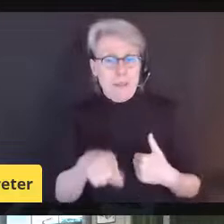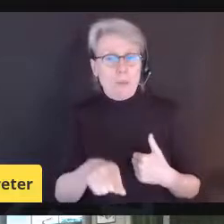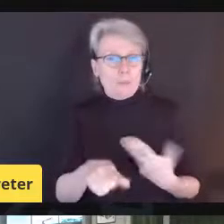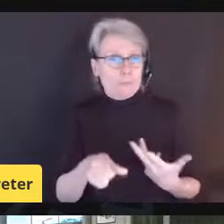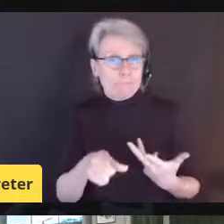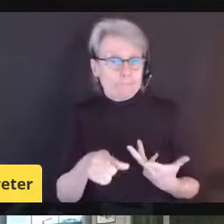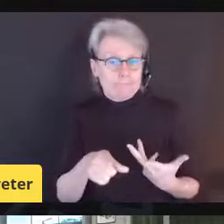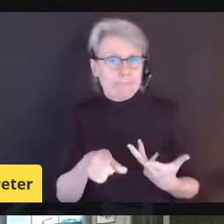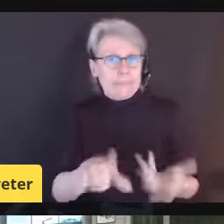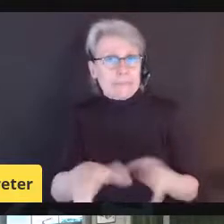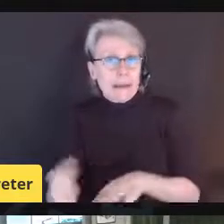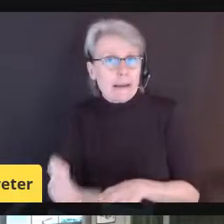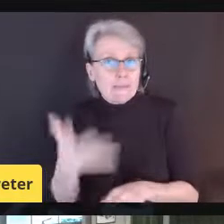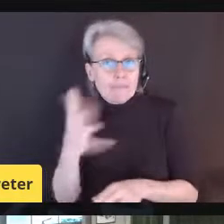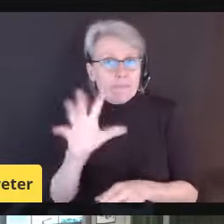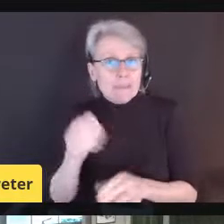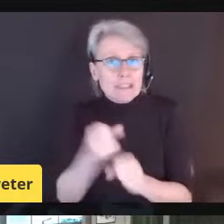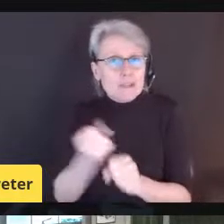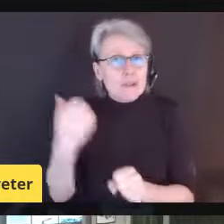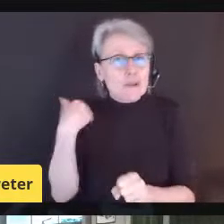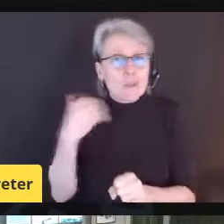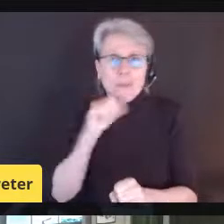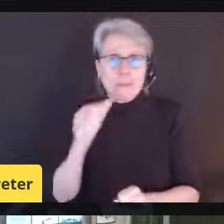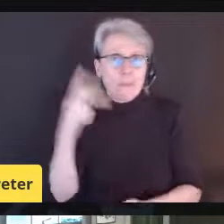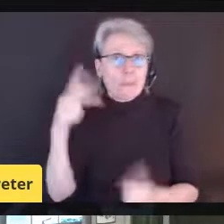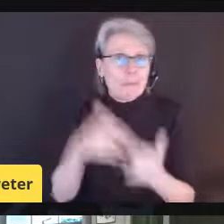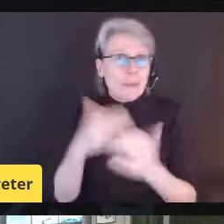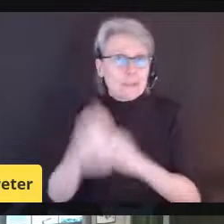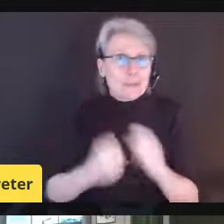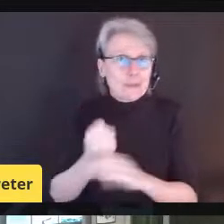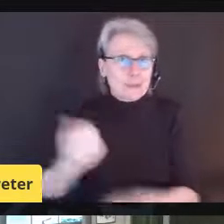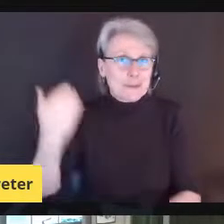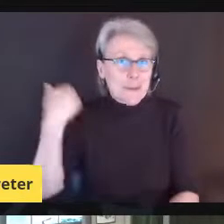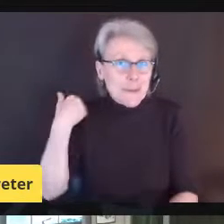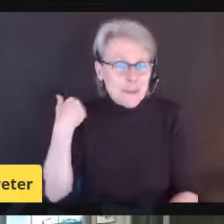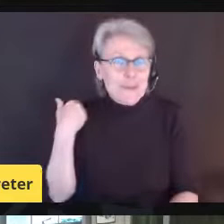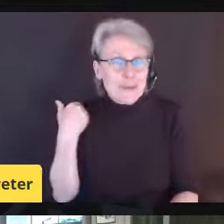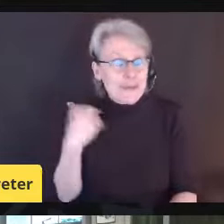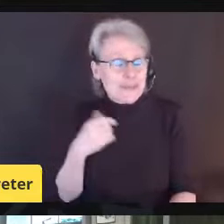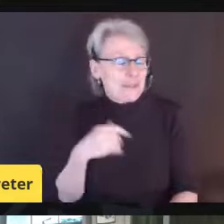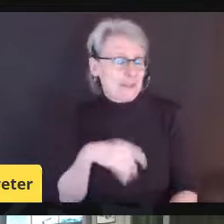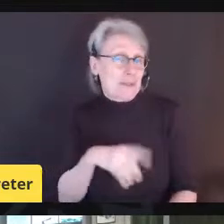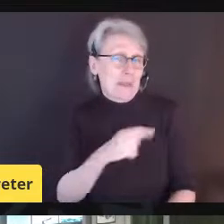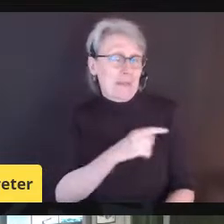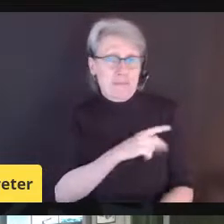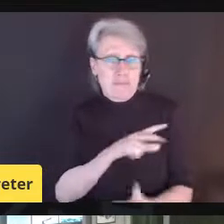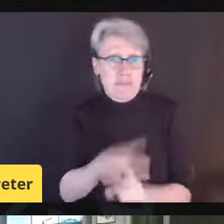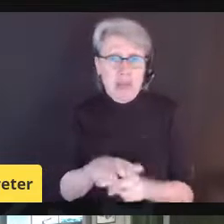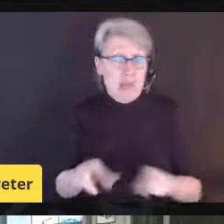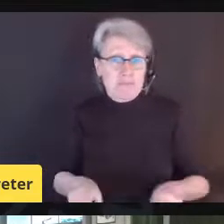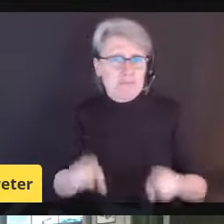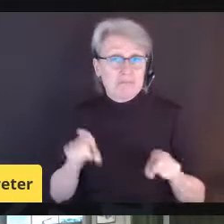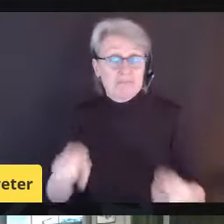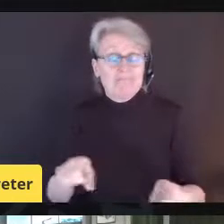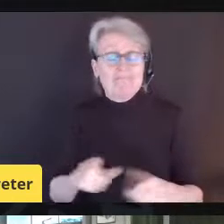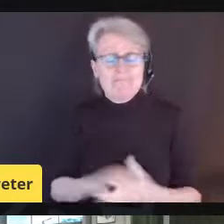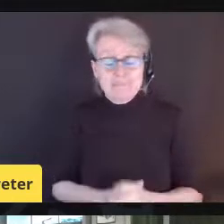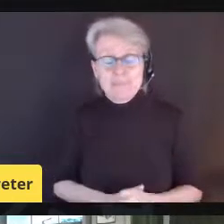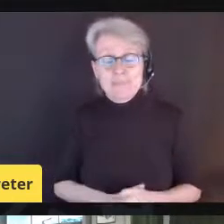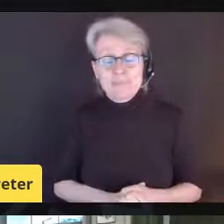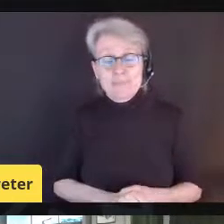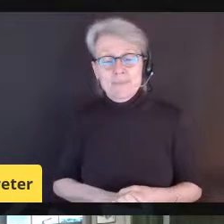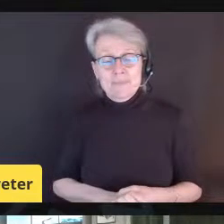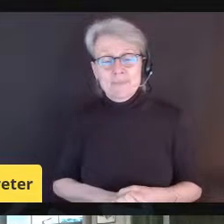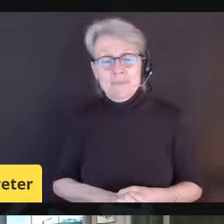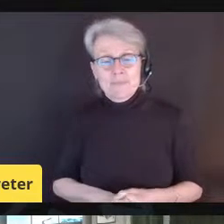terms of time of death. Bodies. And so that's what got me really interested. And the great thing about,